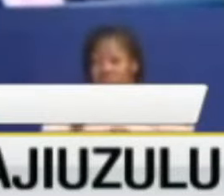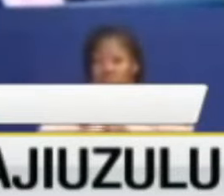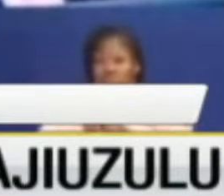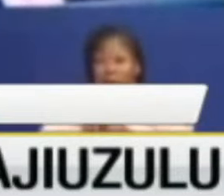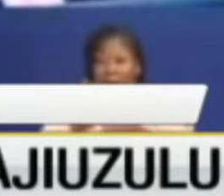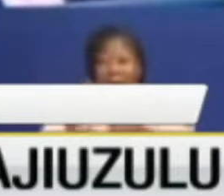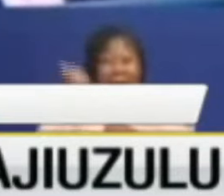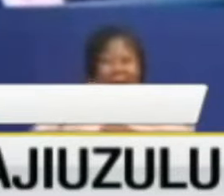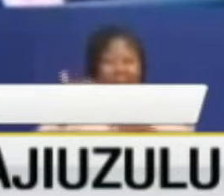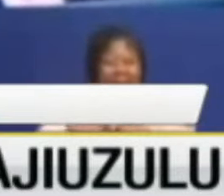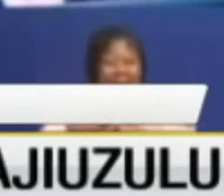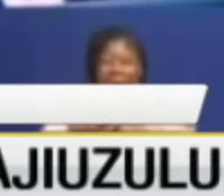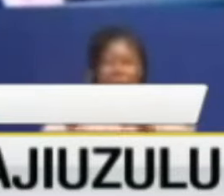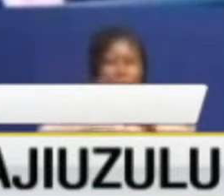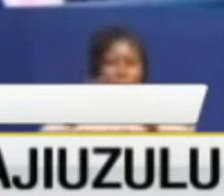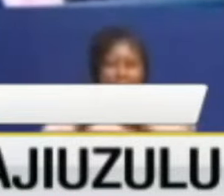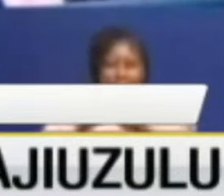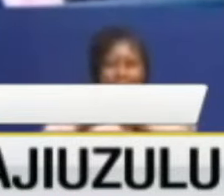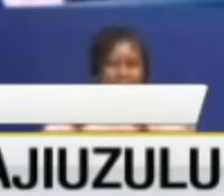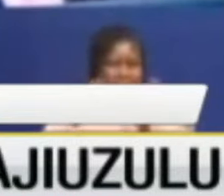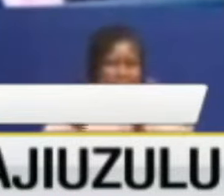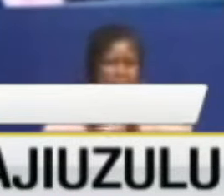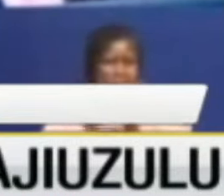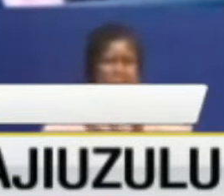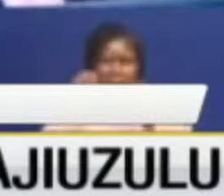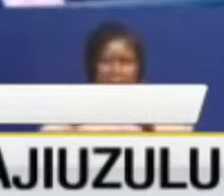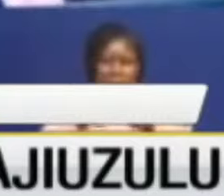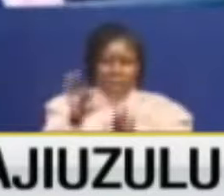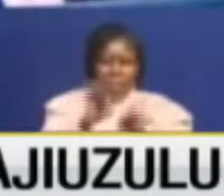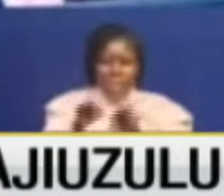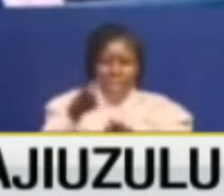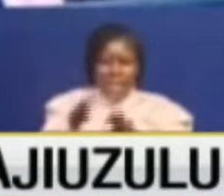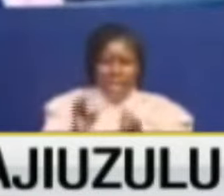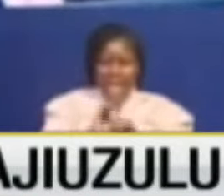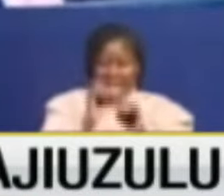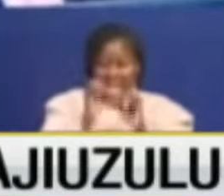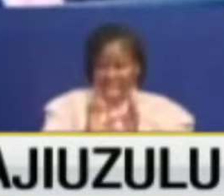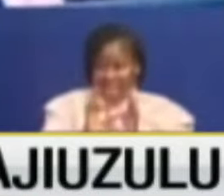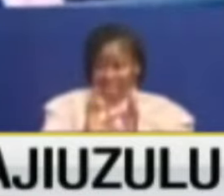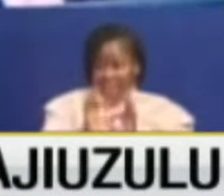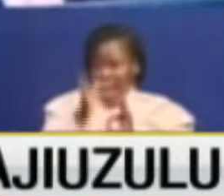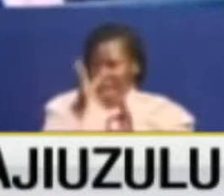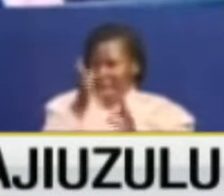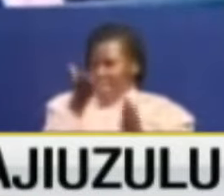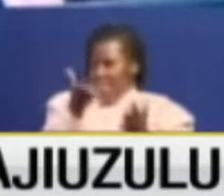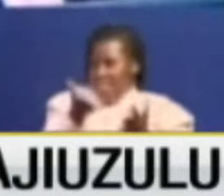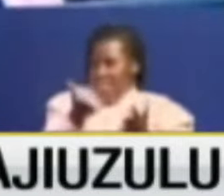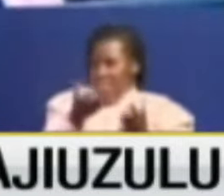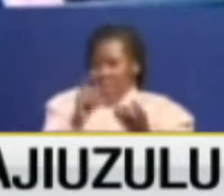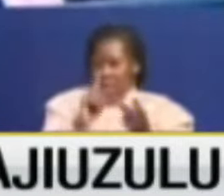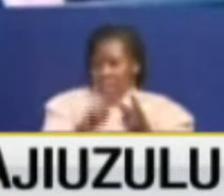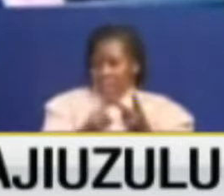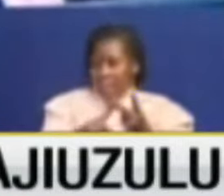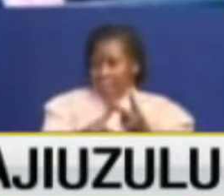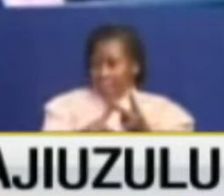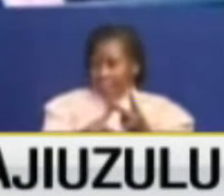the dictionary of English men and women that can describe this, if not a lie? Number 2,